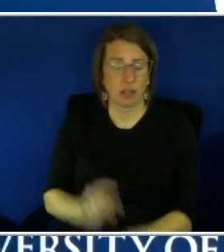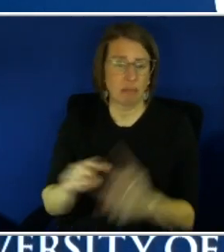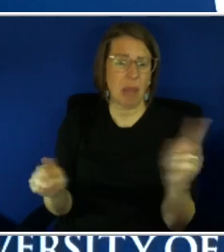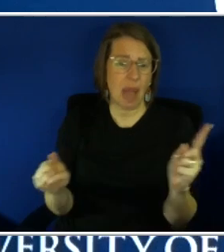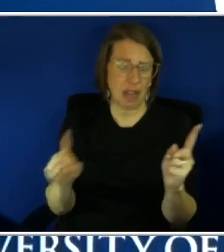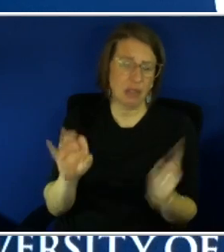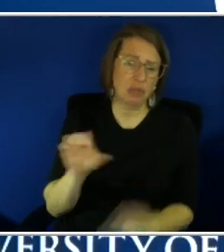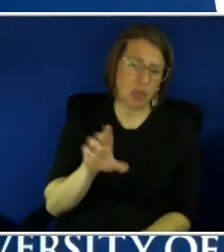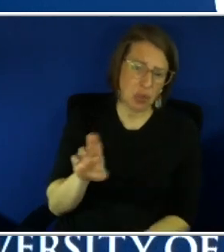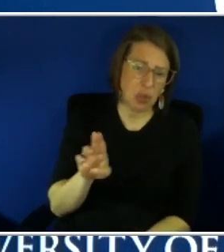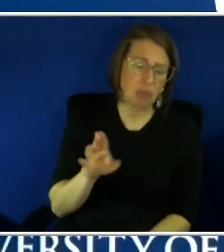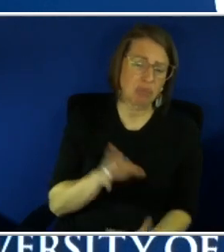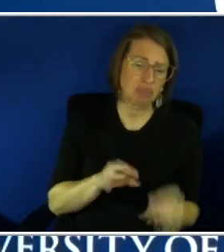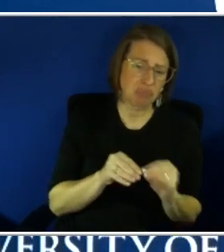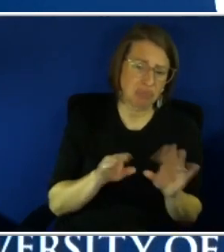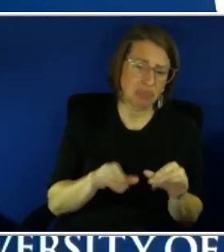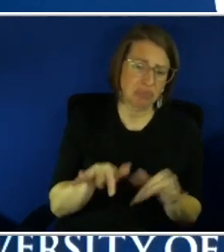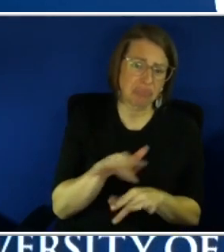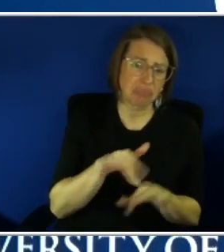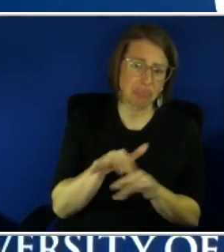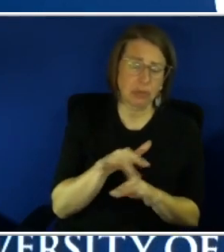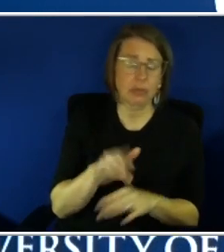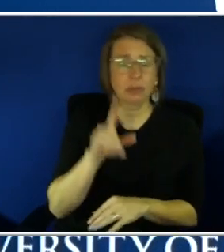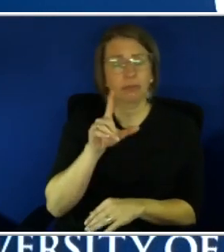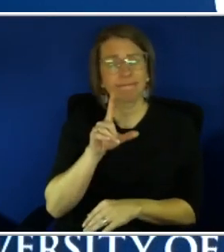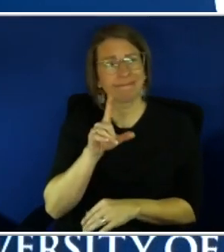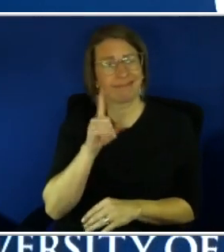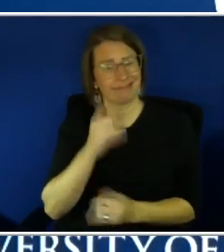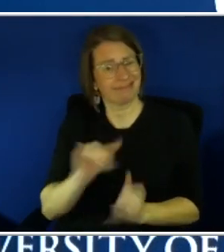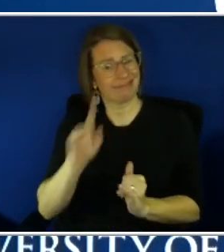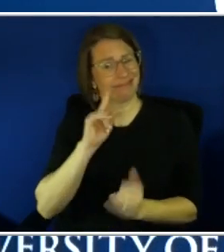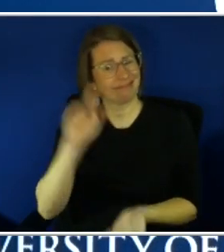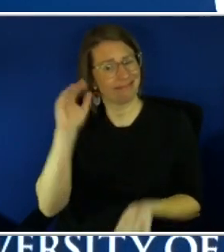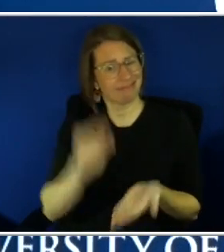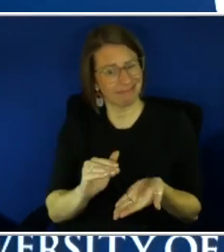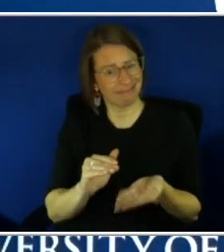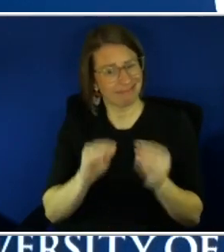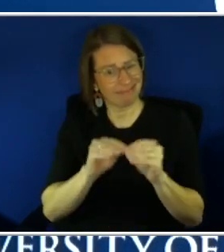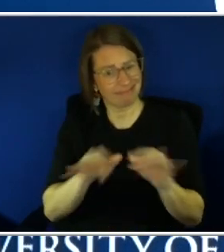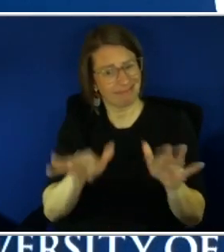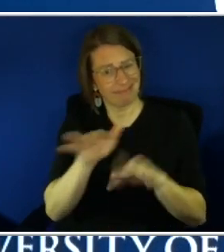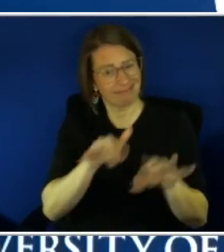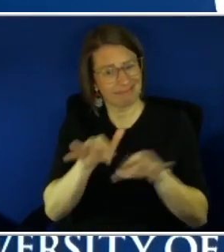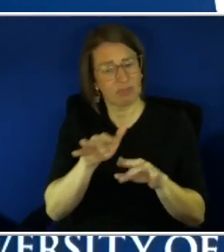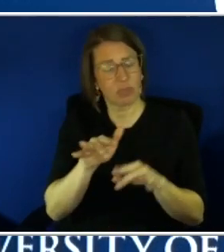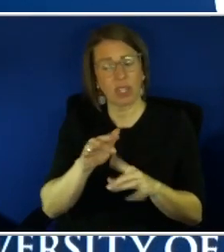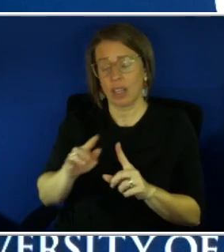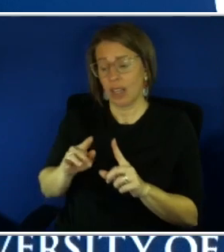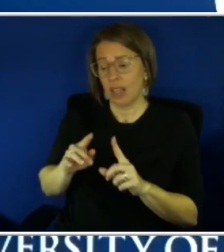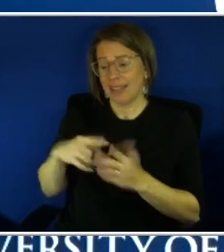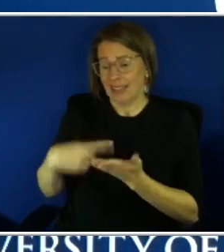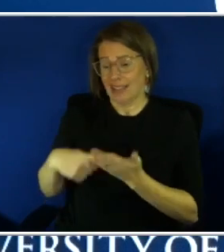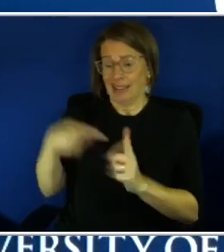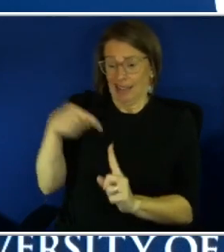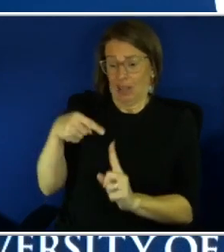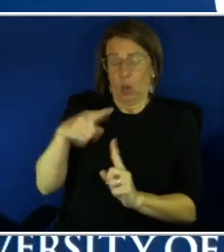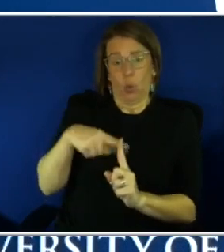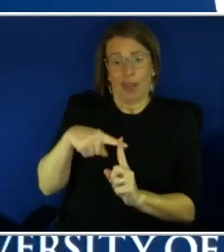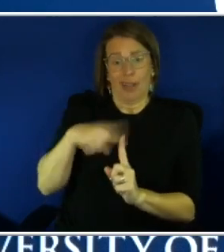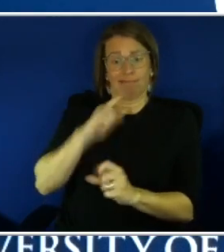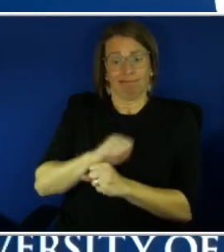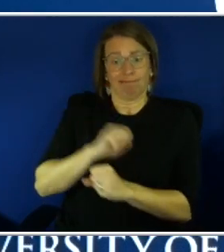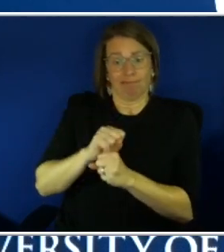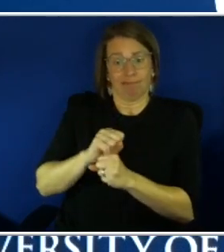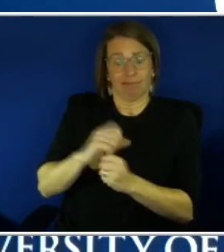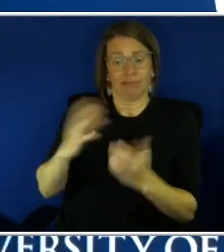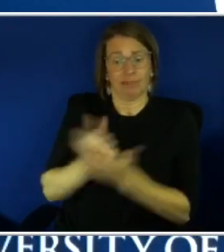Still remains fairly low. I think really the discussion here is when to exactly get the vaccine. The number one thing we want to